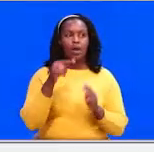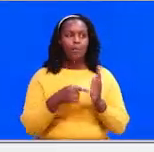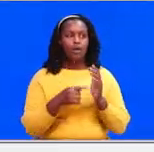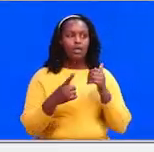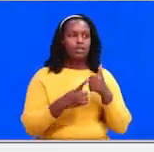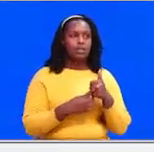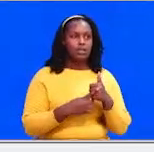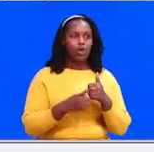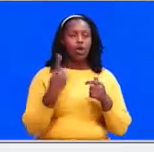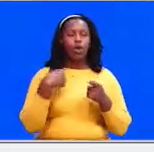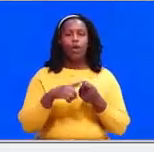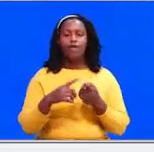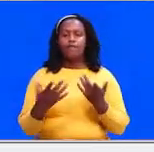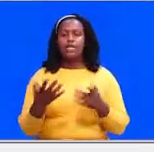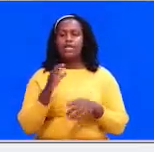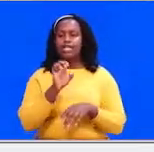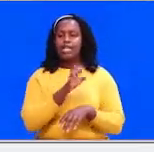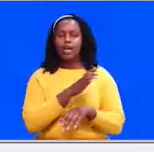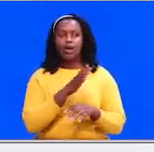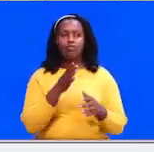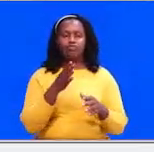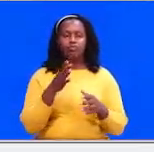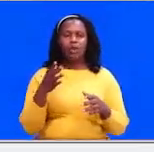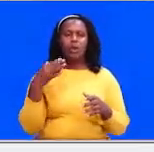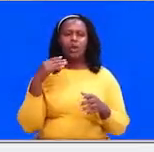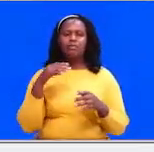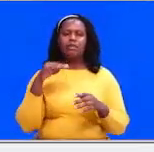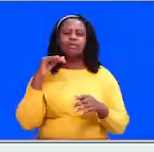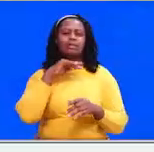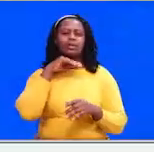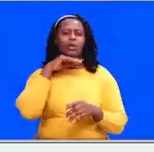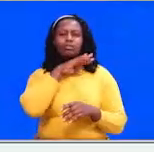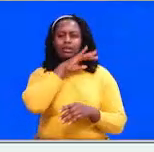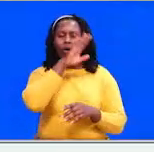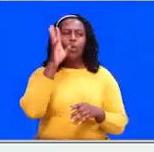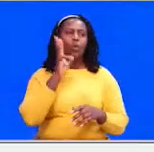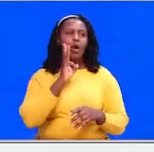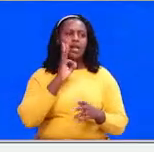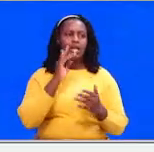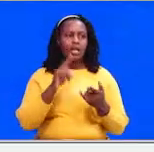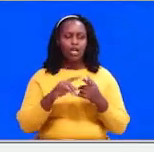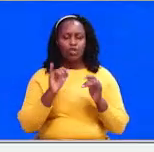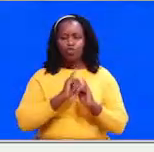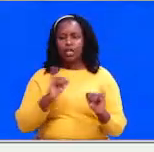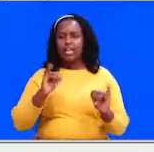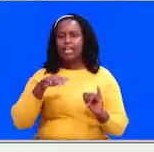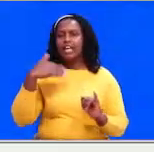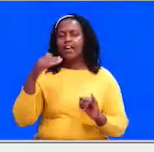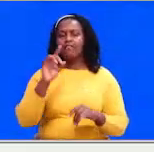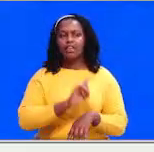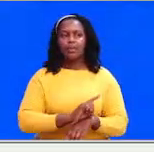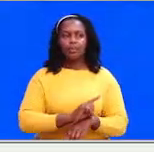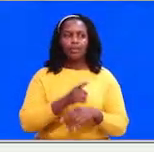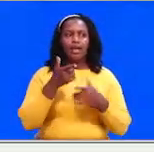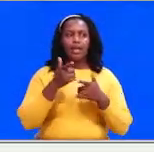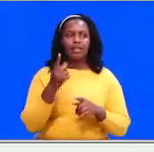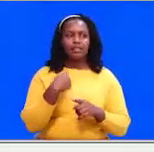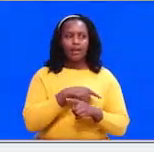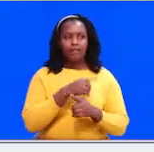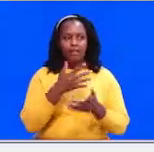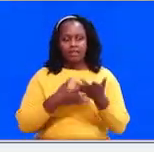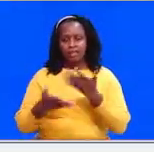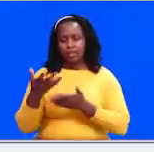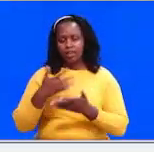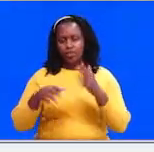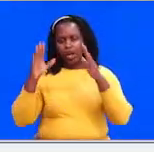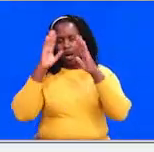liters of sewage turned to clear, odorless water daily. So without further ado, let's get right into this conversation. Karibu sana, how are